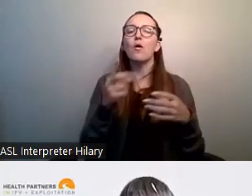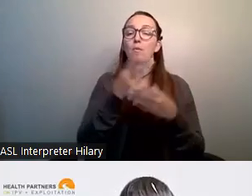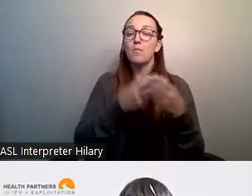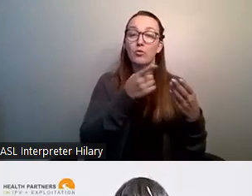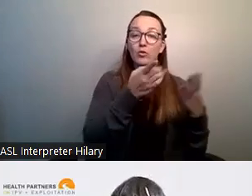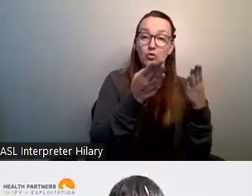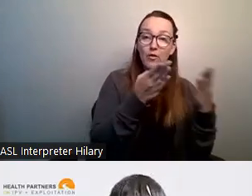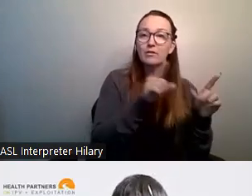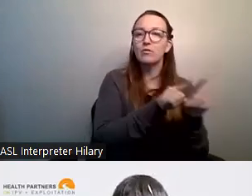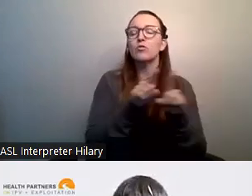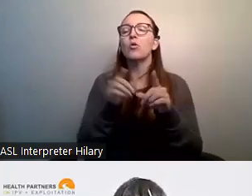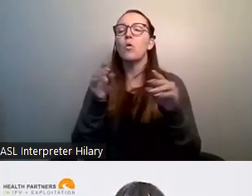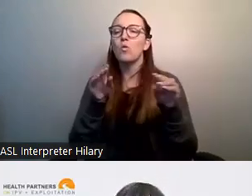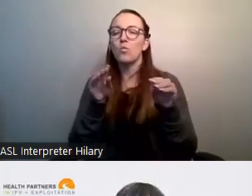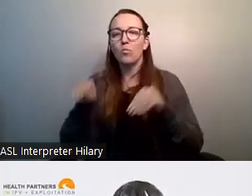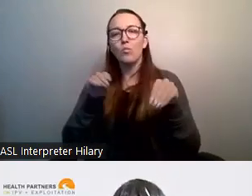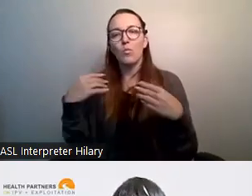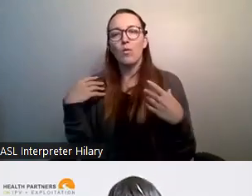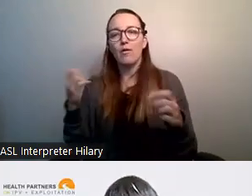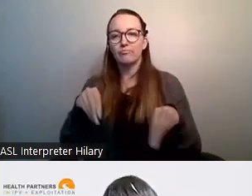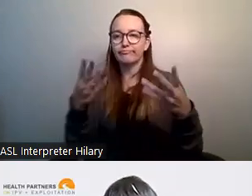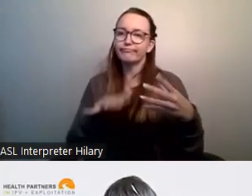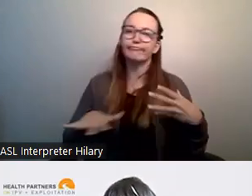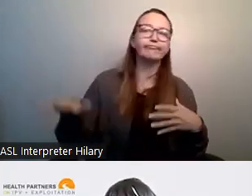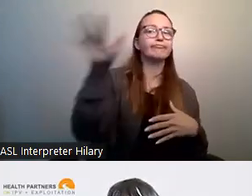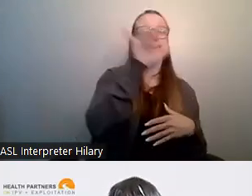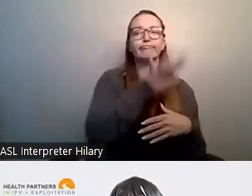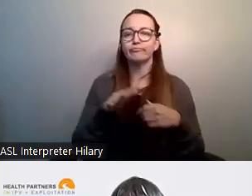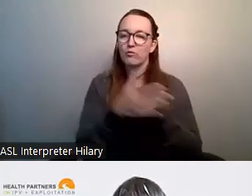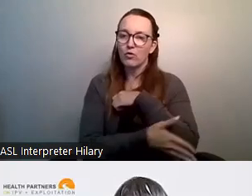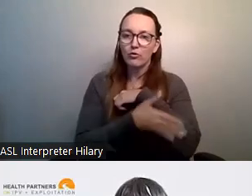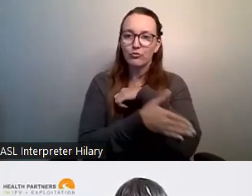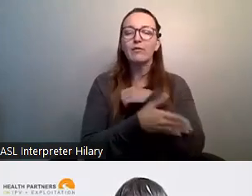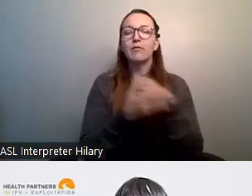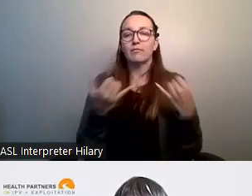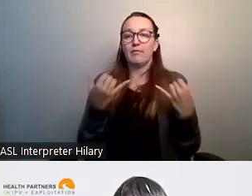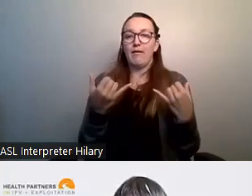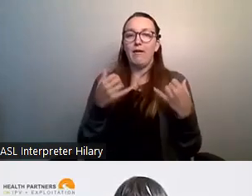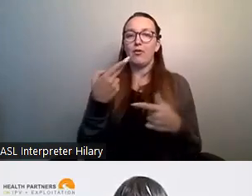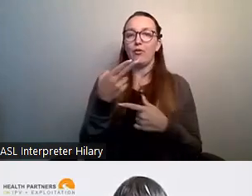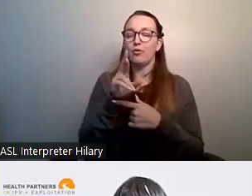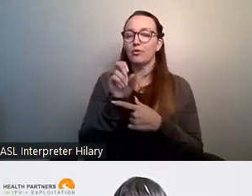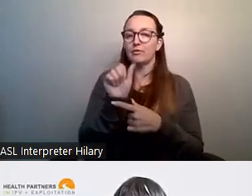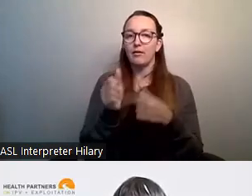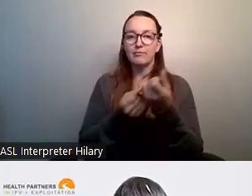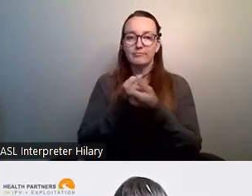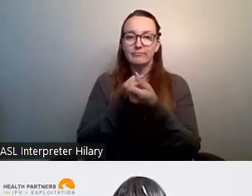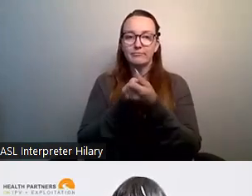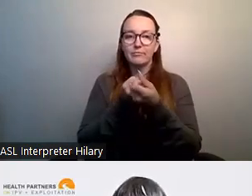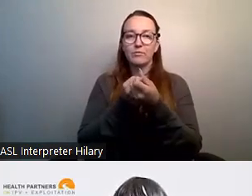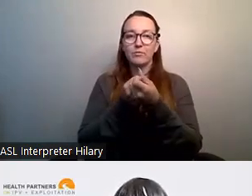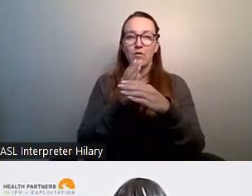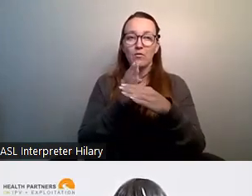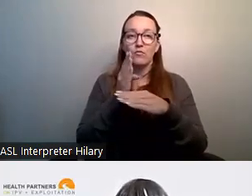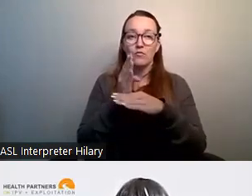the mobile health that's offered across the country. Today, HRSA funds nearly 1,400 health centers that operate